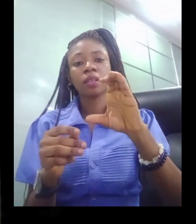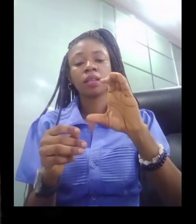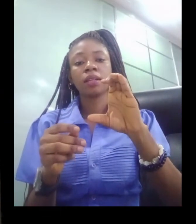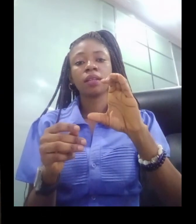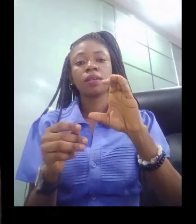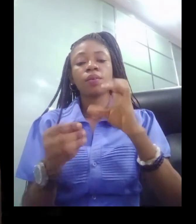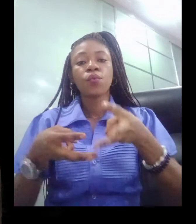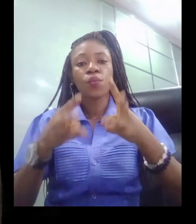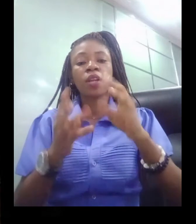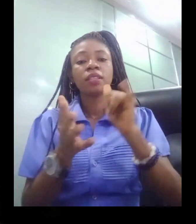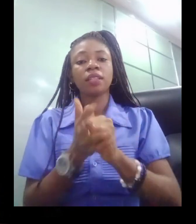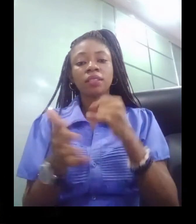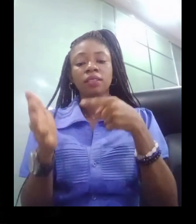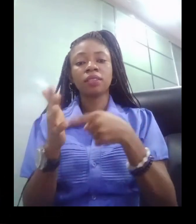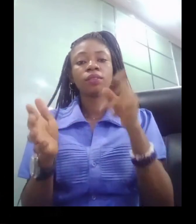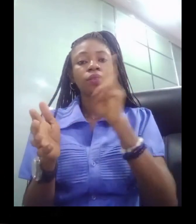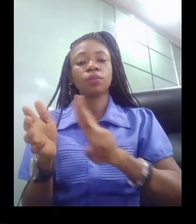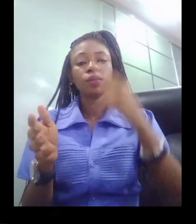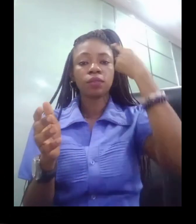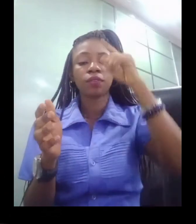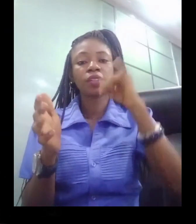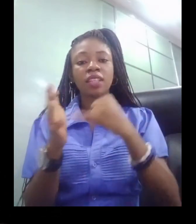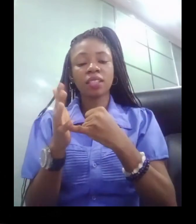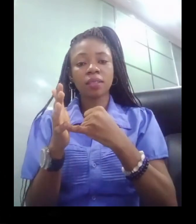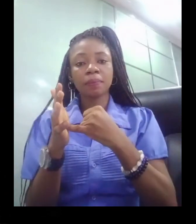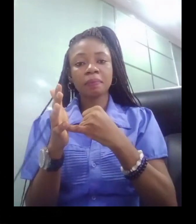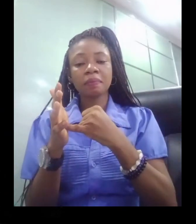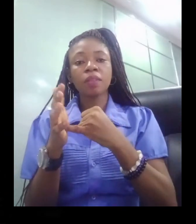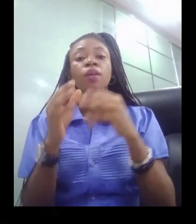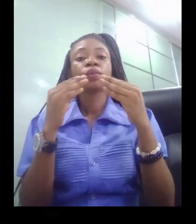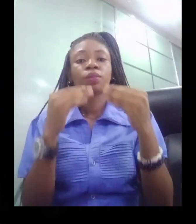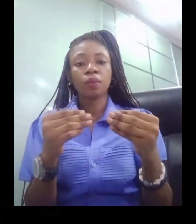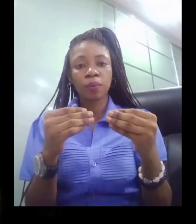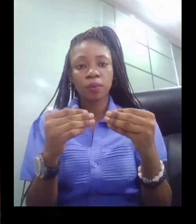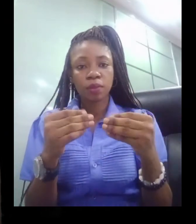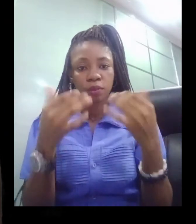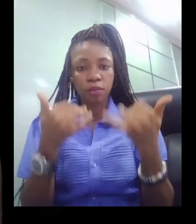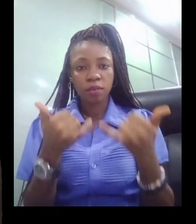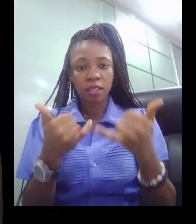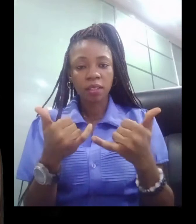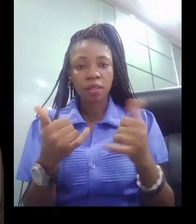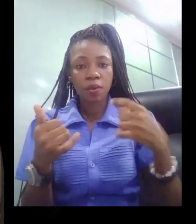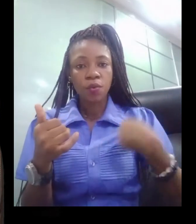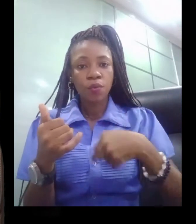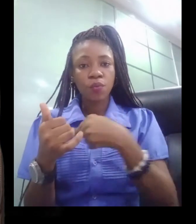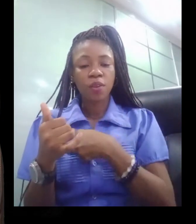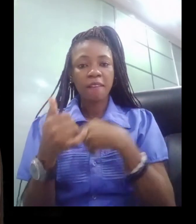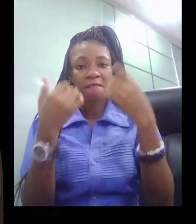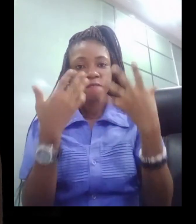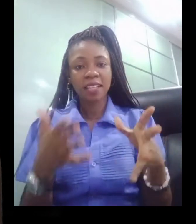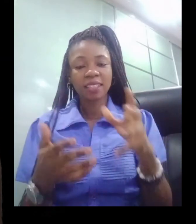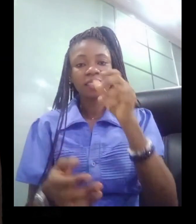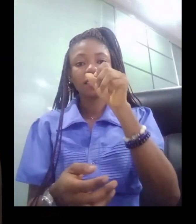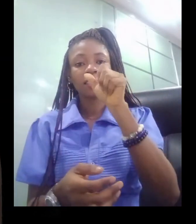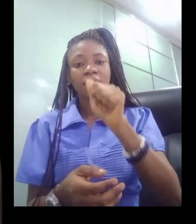or iconic signs that she implied. So today we end